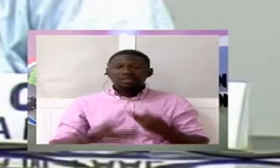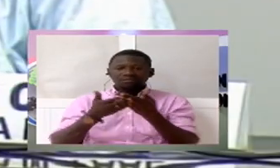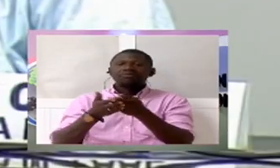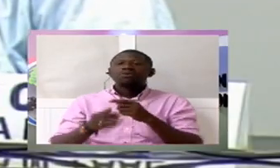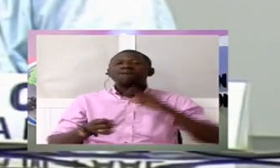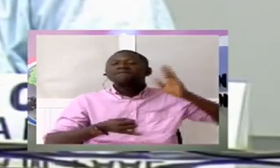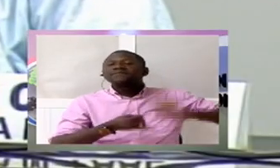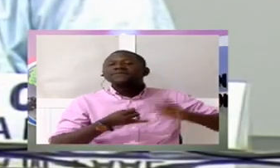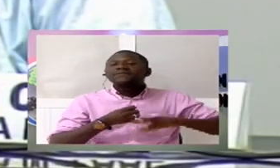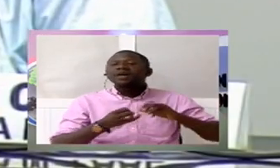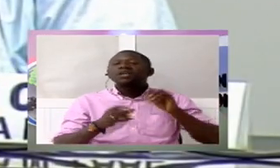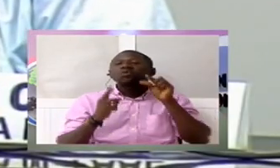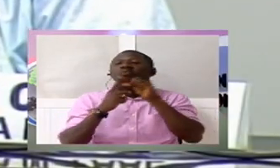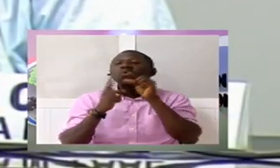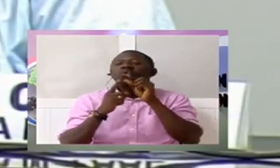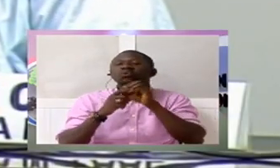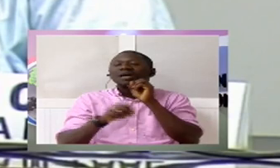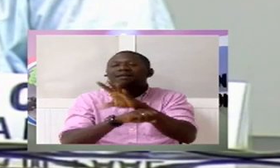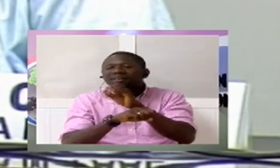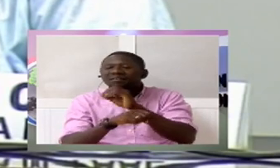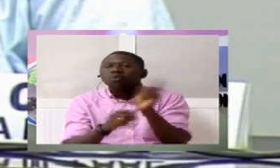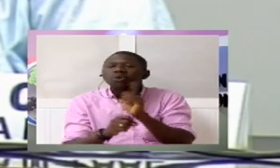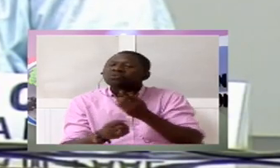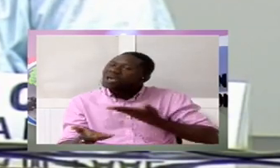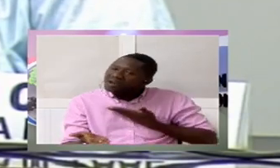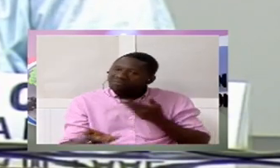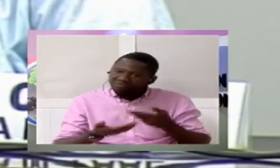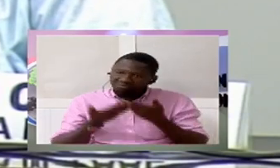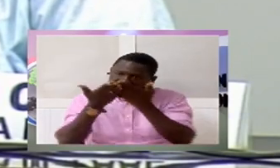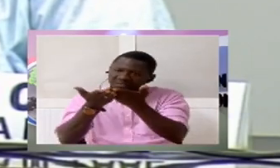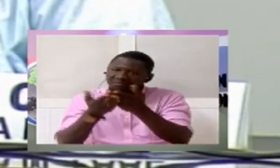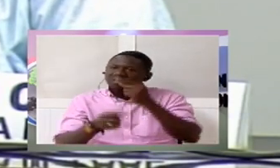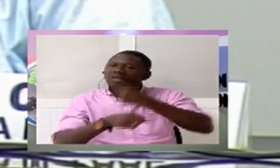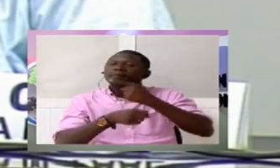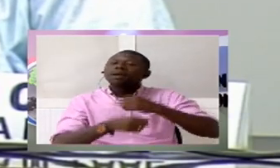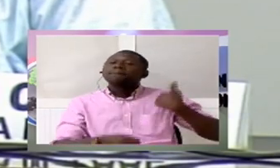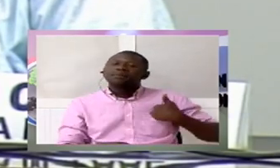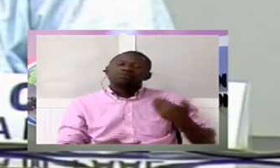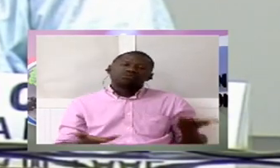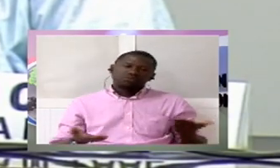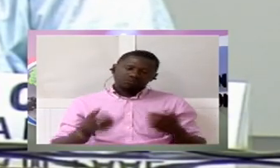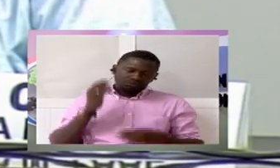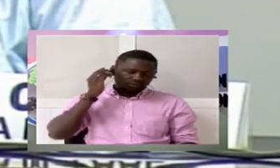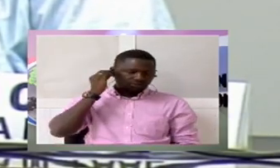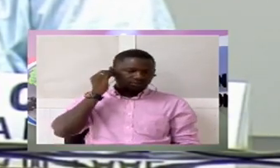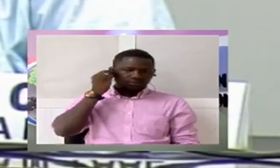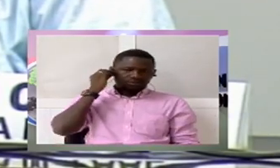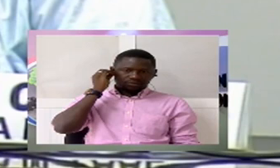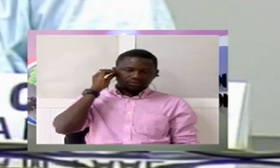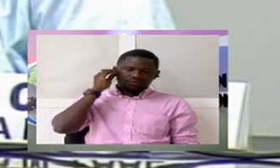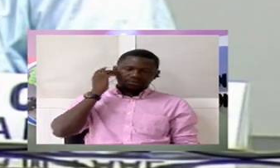dila itefango fananna puru isila kumo kumfa ibe la filaka kumo memfo gambian koli engani yo momenti puru kaufo